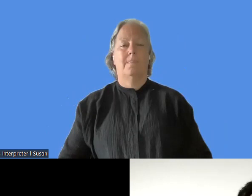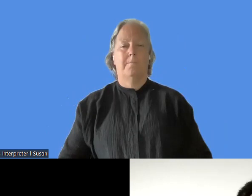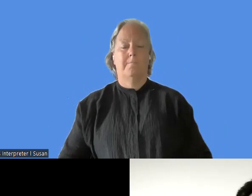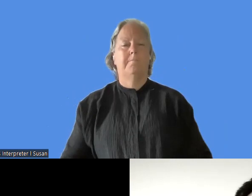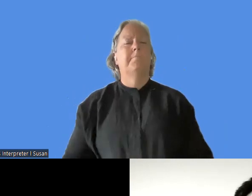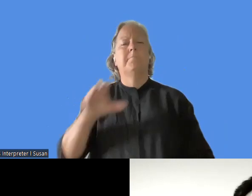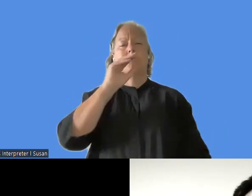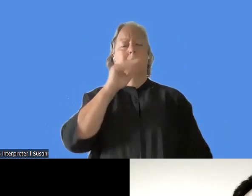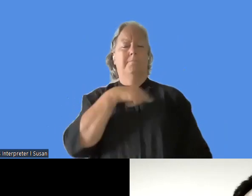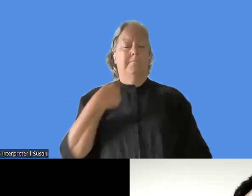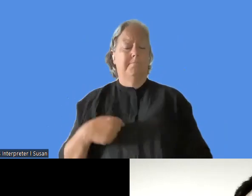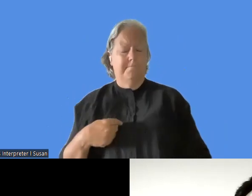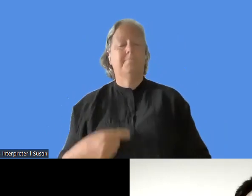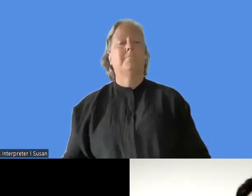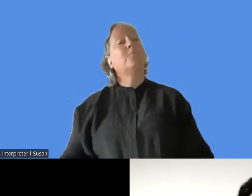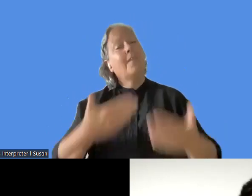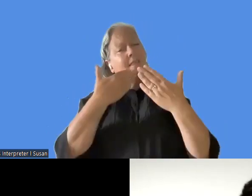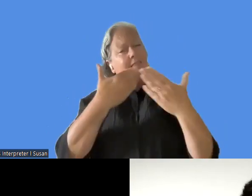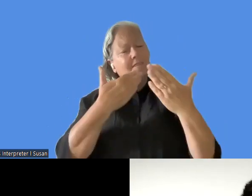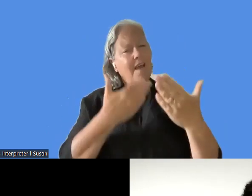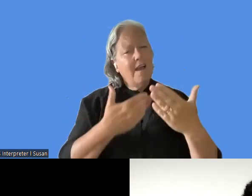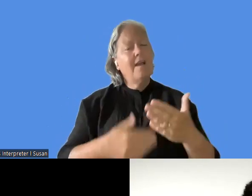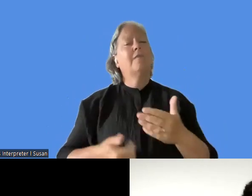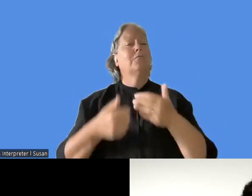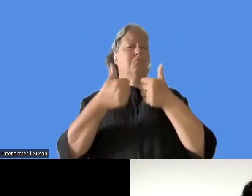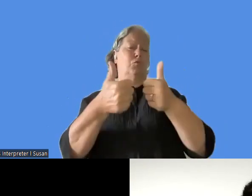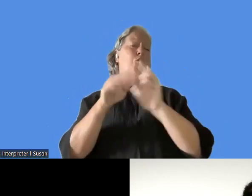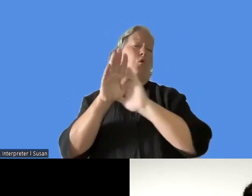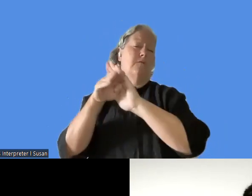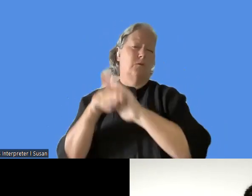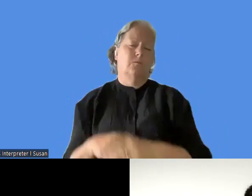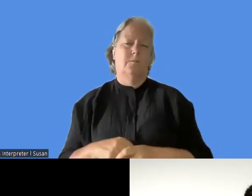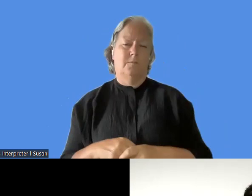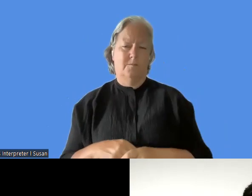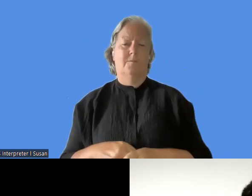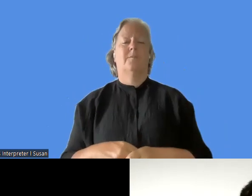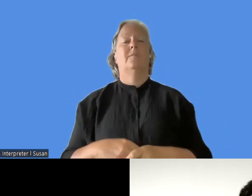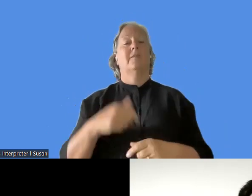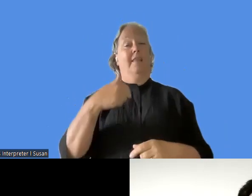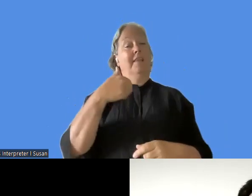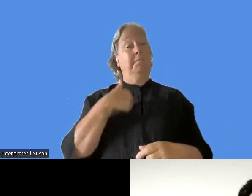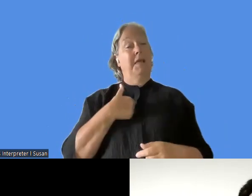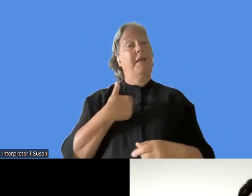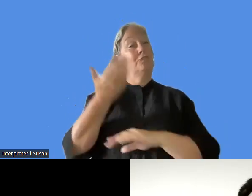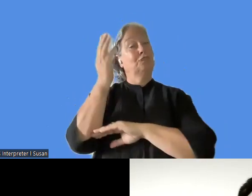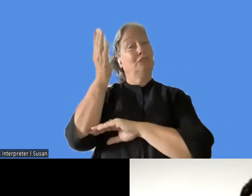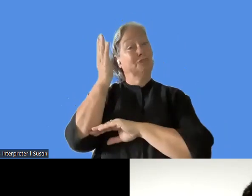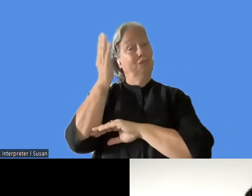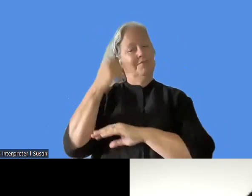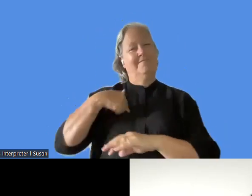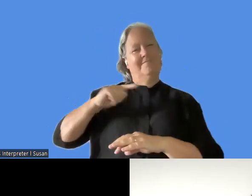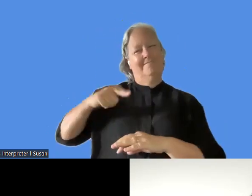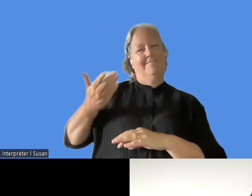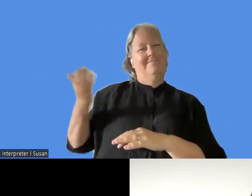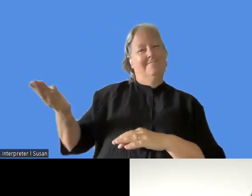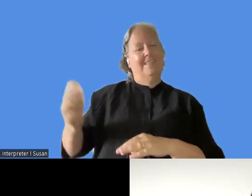Thank you very much. Good afternoon. On behalf of the Mr. Lin, I'd like to share with you on the topic of the role of data exchange